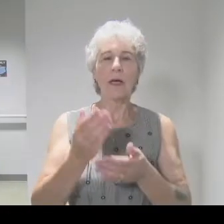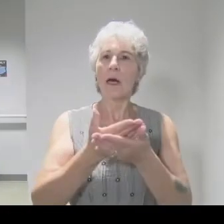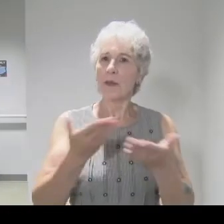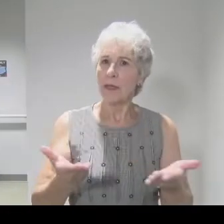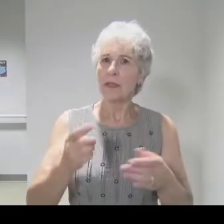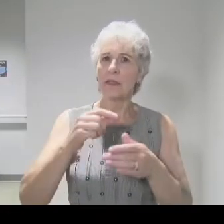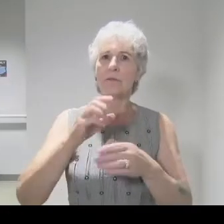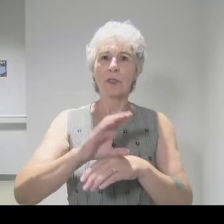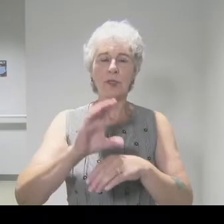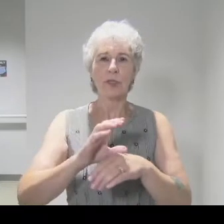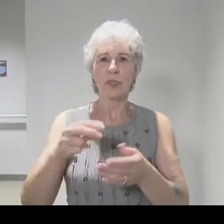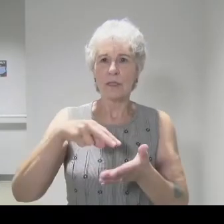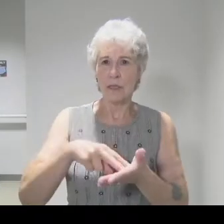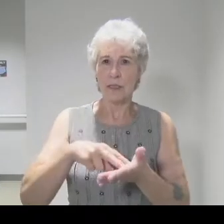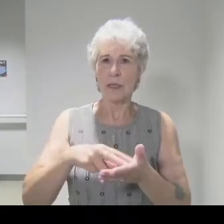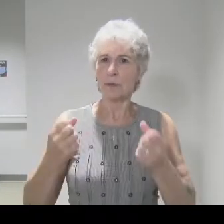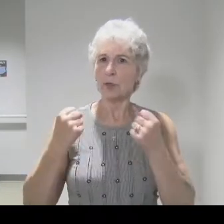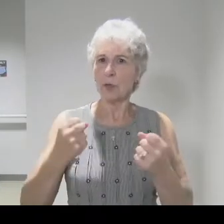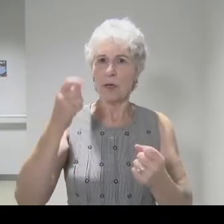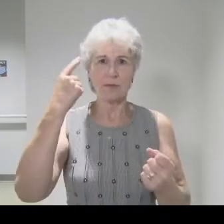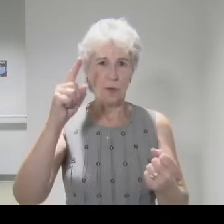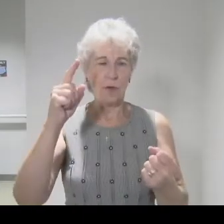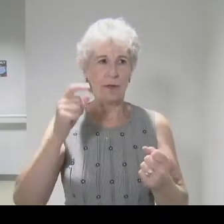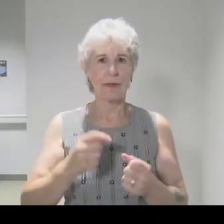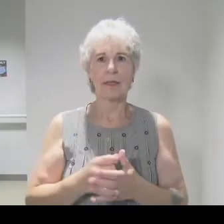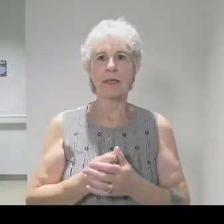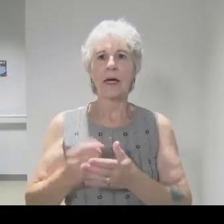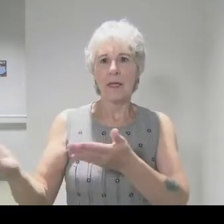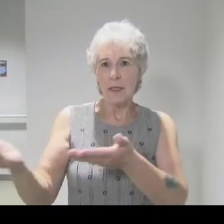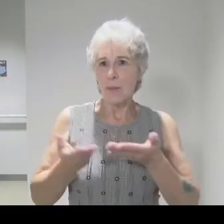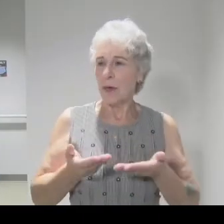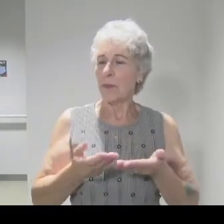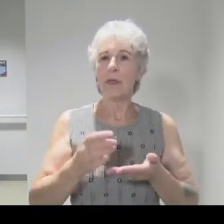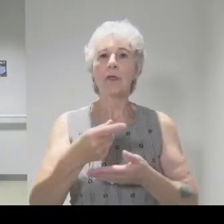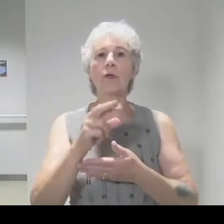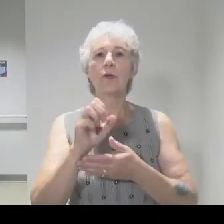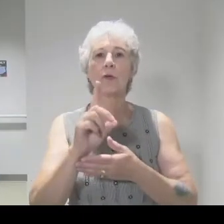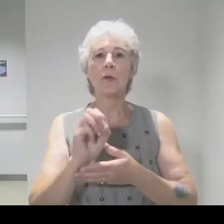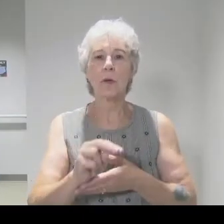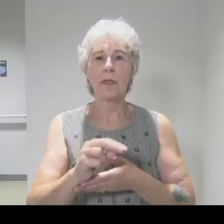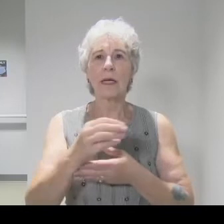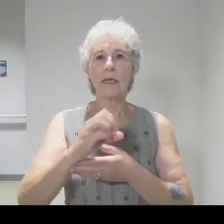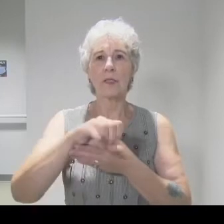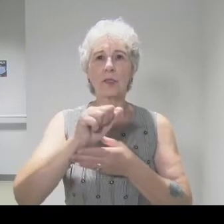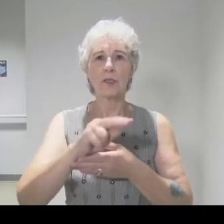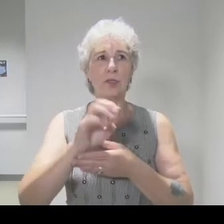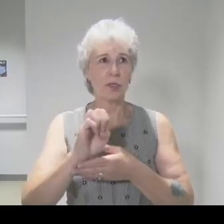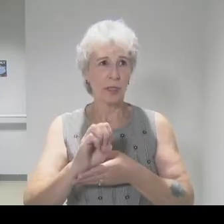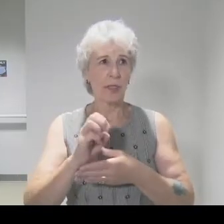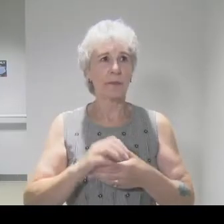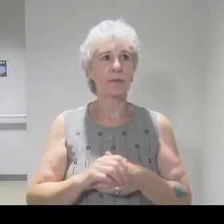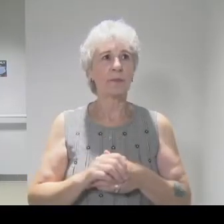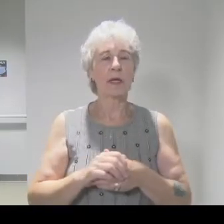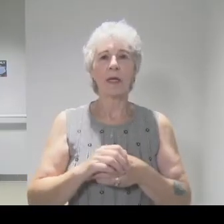know about them. So I'm going to invite Jeannie Pride and Gordy Christensen to come on up. And so on September 23rd at